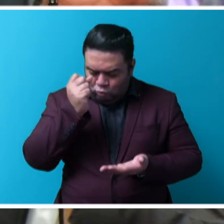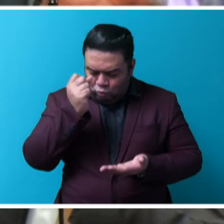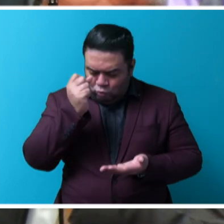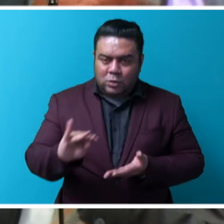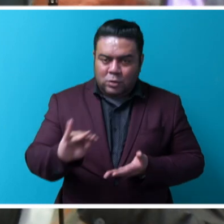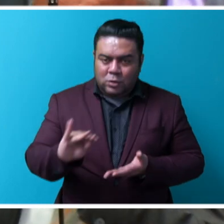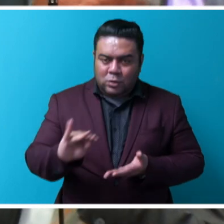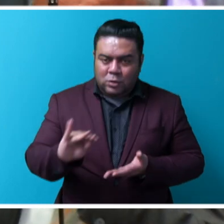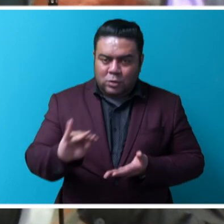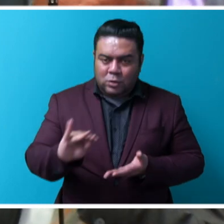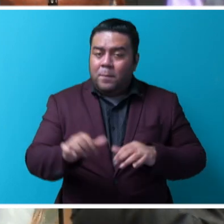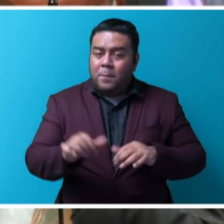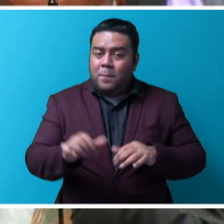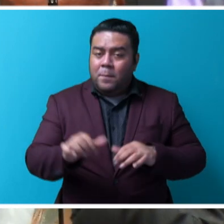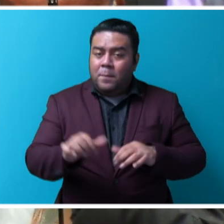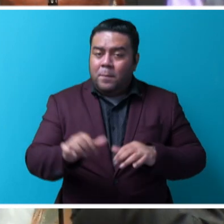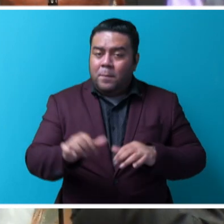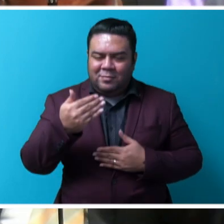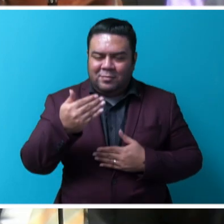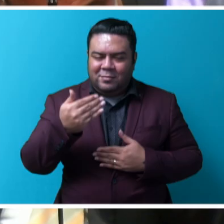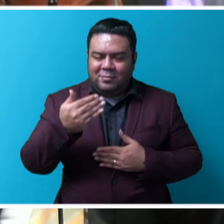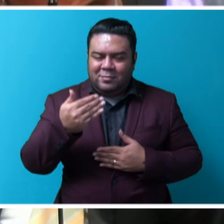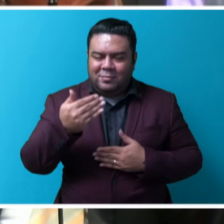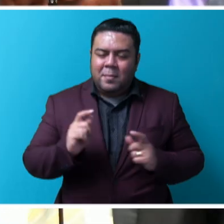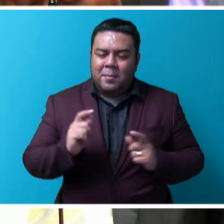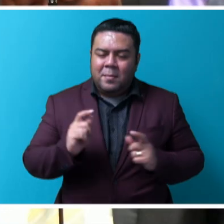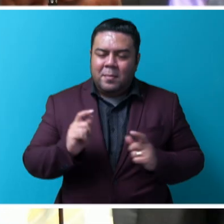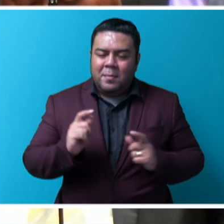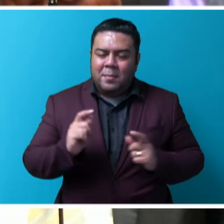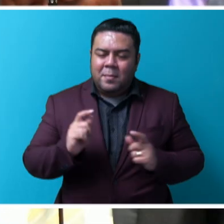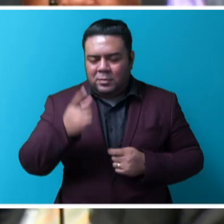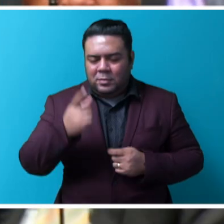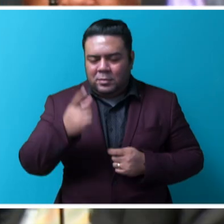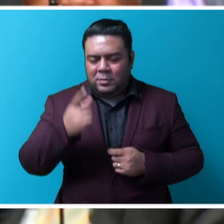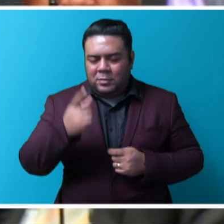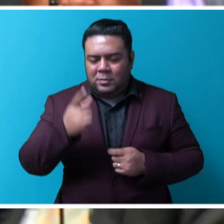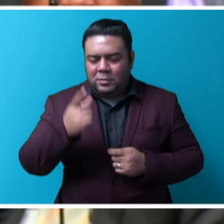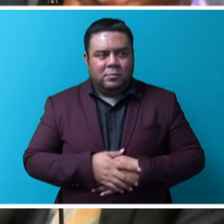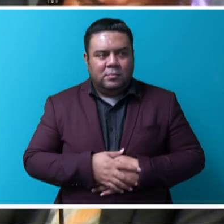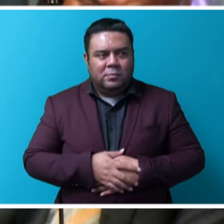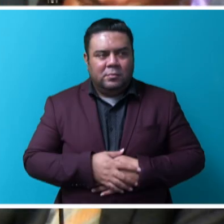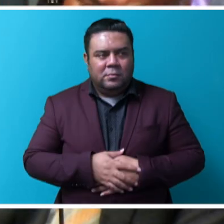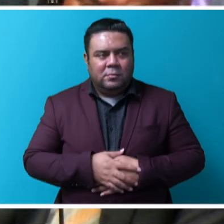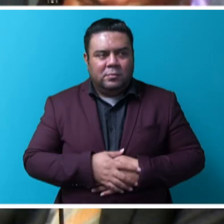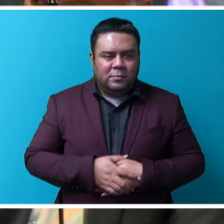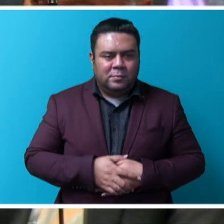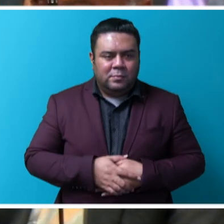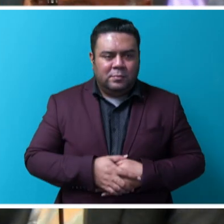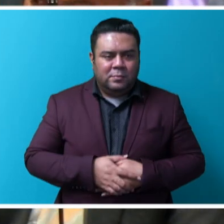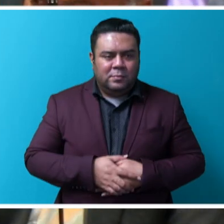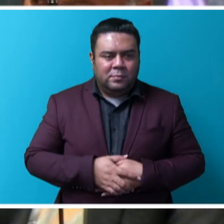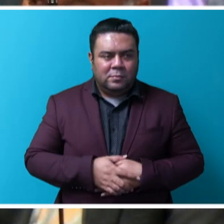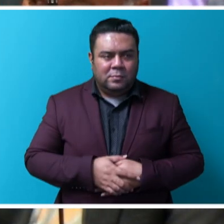the 2025-2026 budget is more than a financial blueprint. It is a bold and a people-focused plan with Fiji's